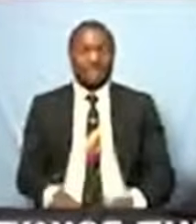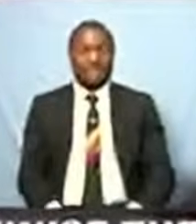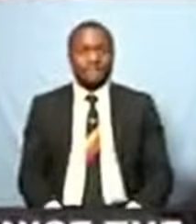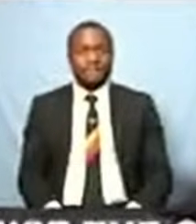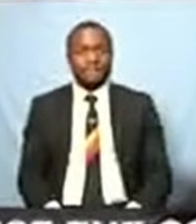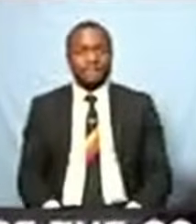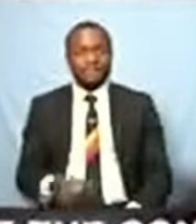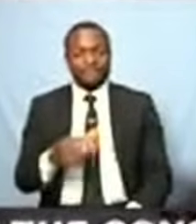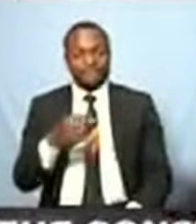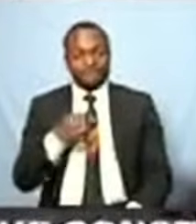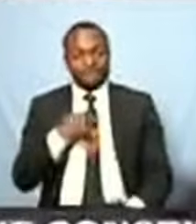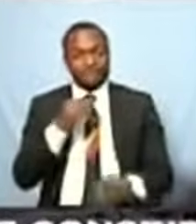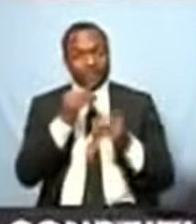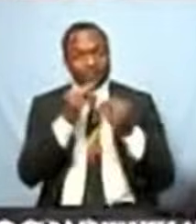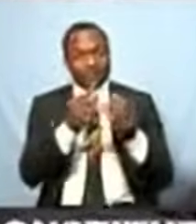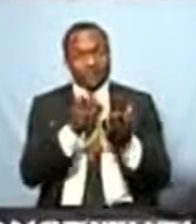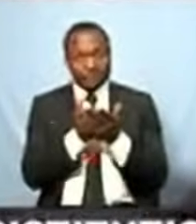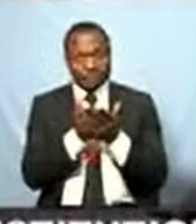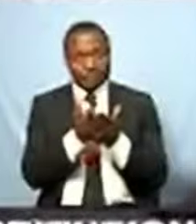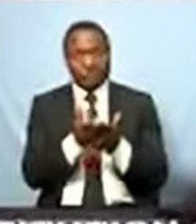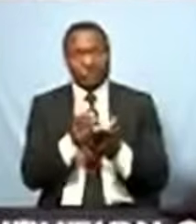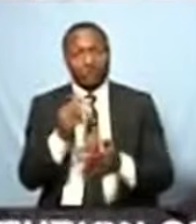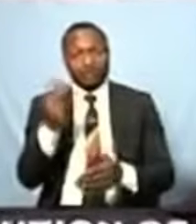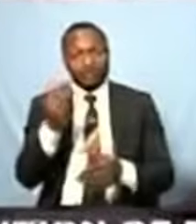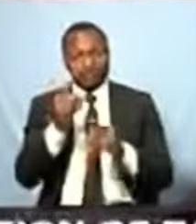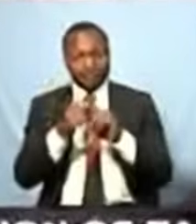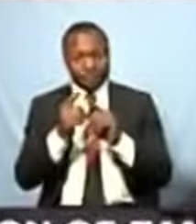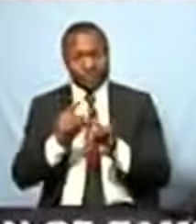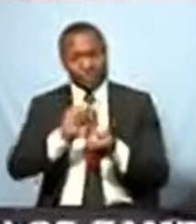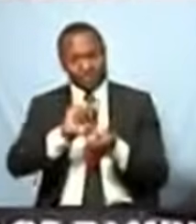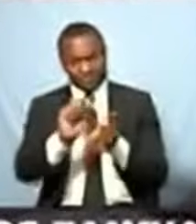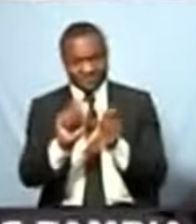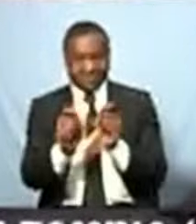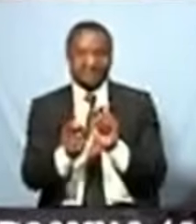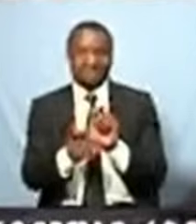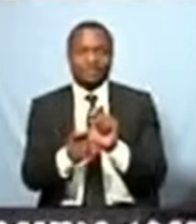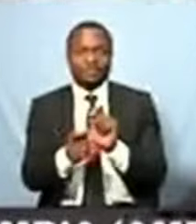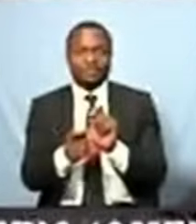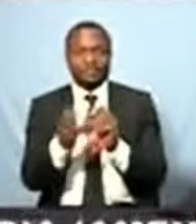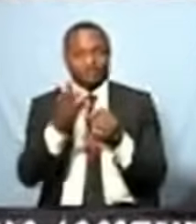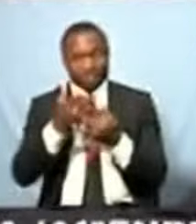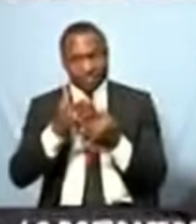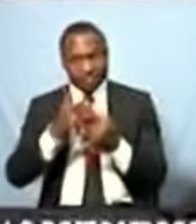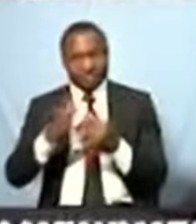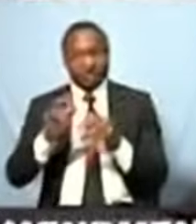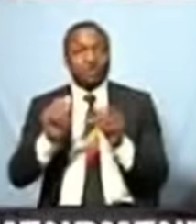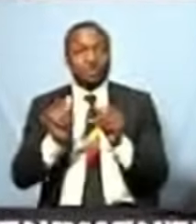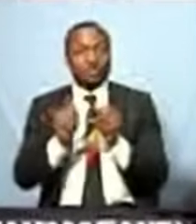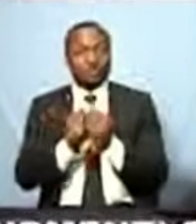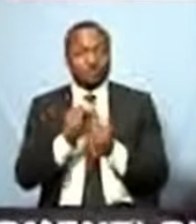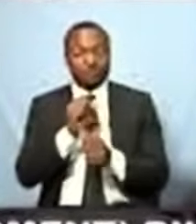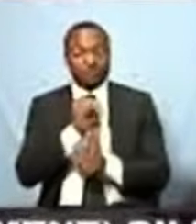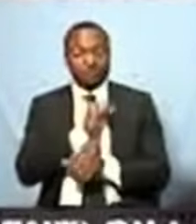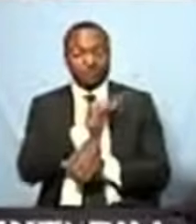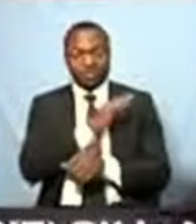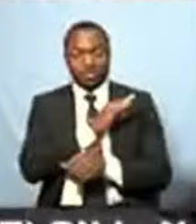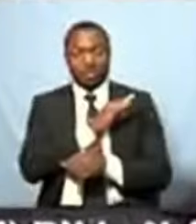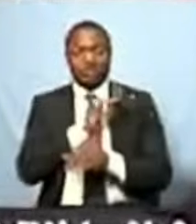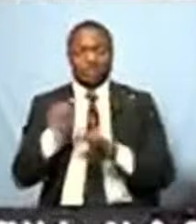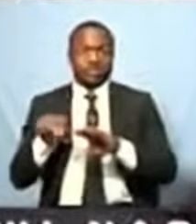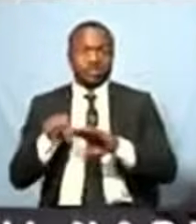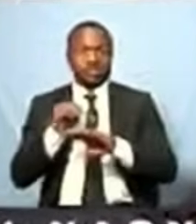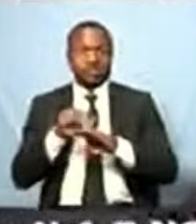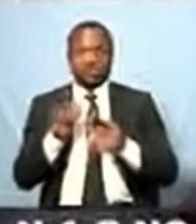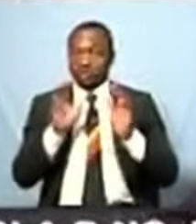I provided a submission on Wednesday, but updated it, which I shared with the staff of the National Assembly. I hope they